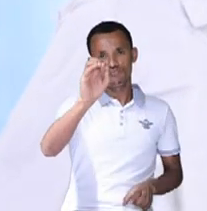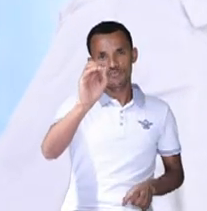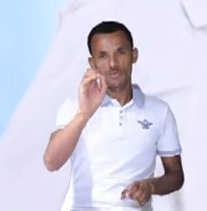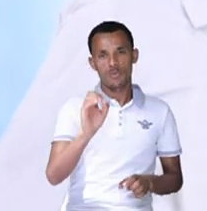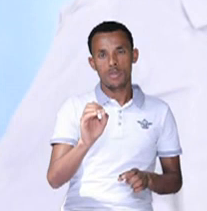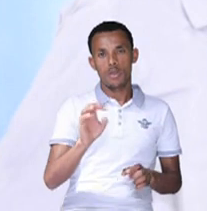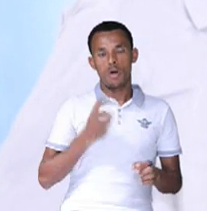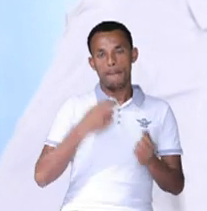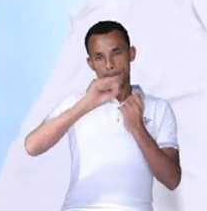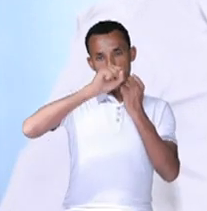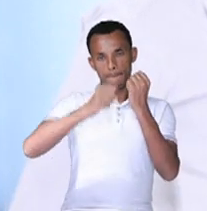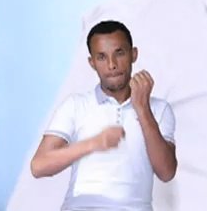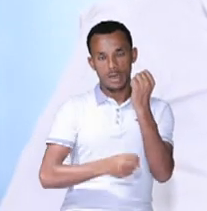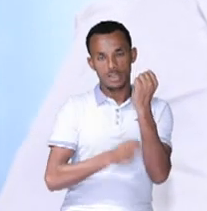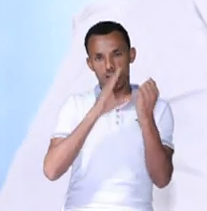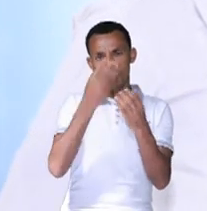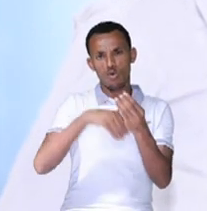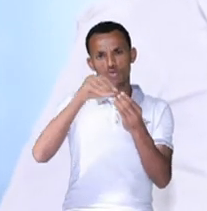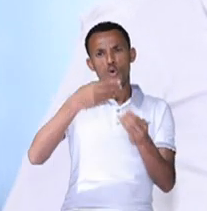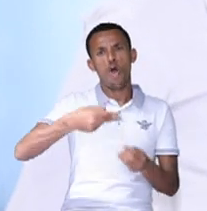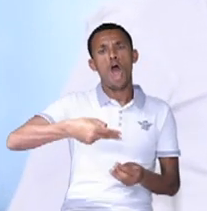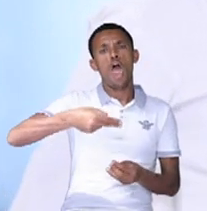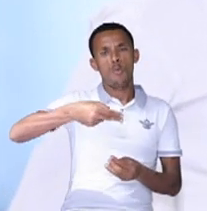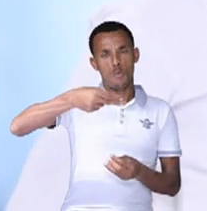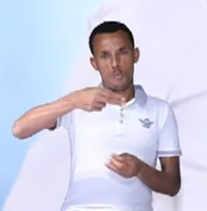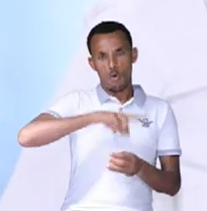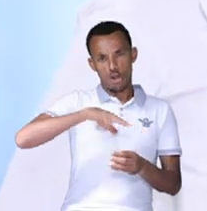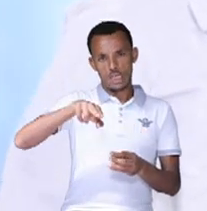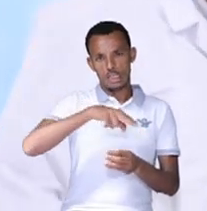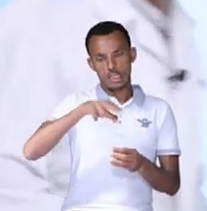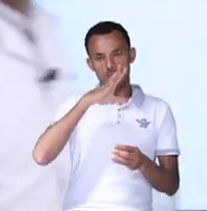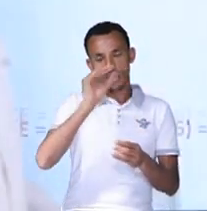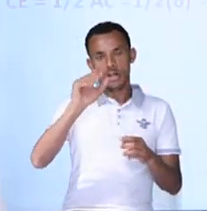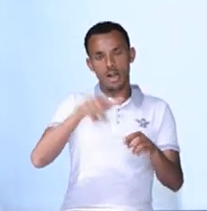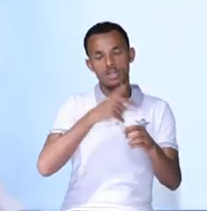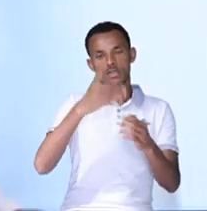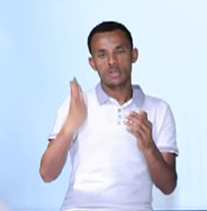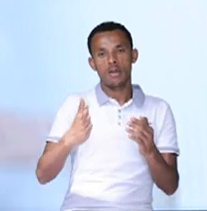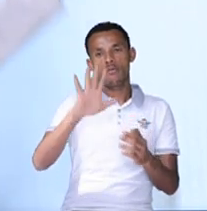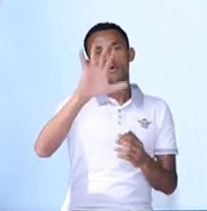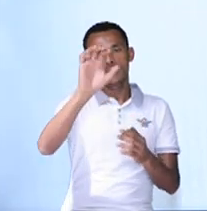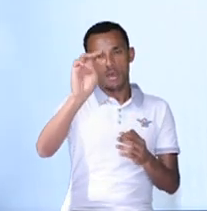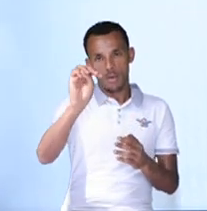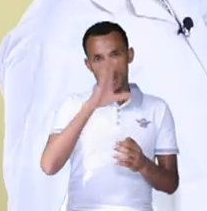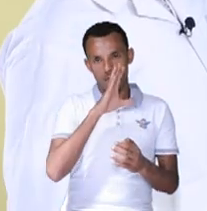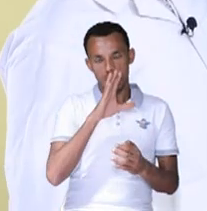have what? The base and also the hypotenuse, the length, the largest side 5 centimeter.